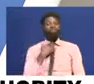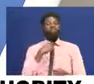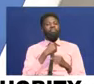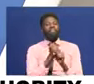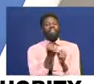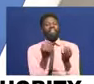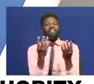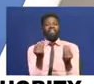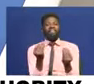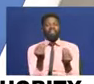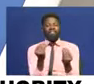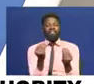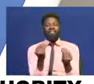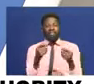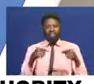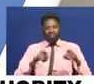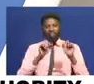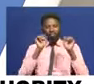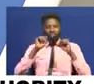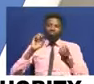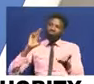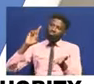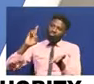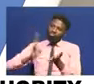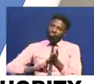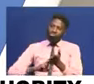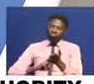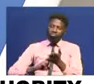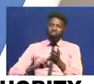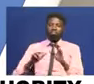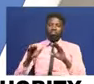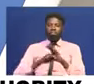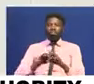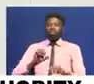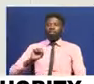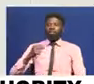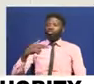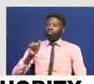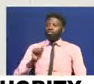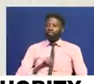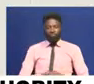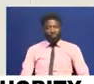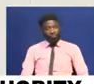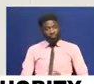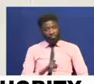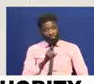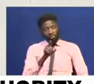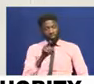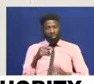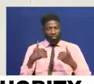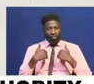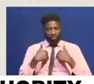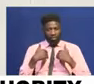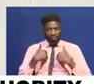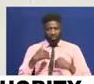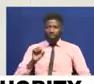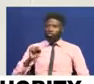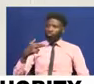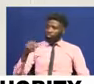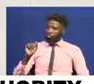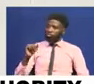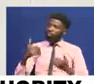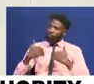easy way for them to be able to register as SHA members. Having the Social Health Authority is one